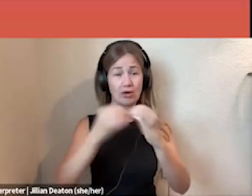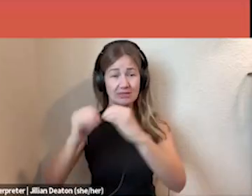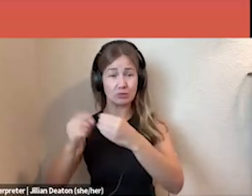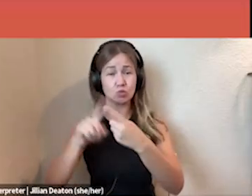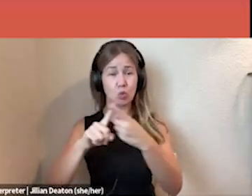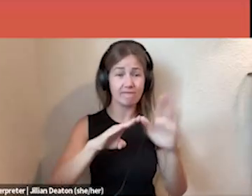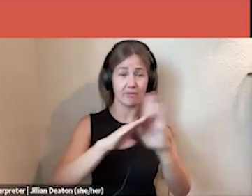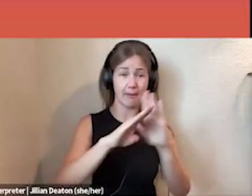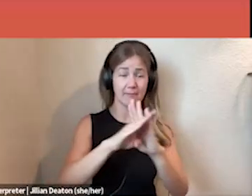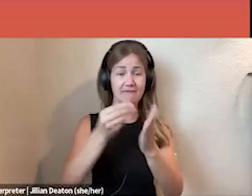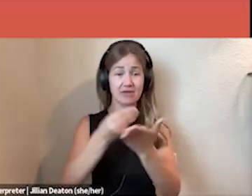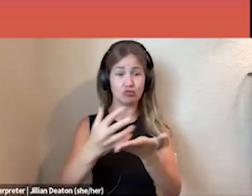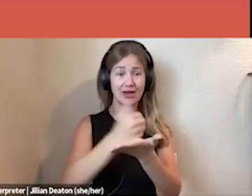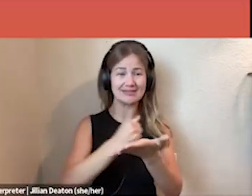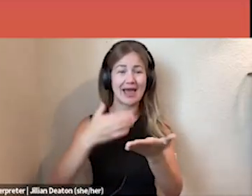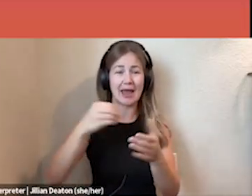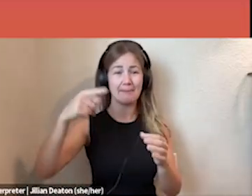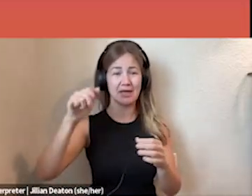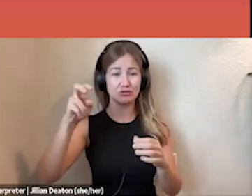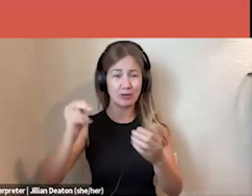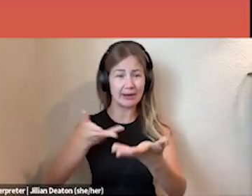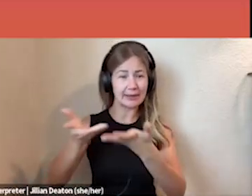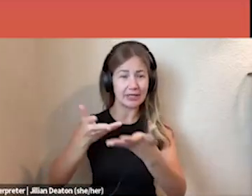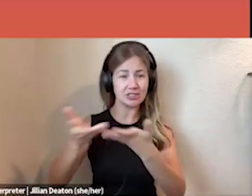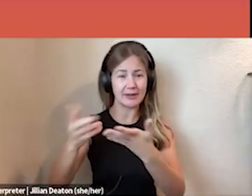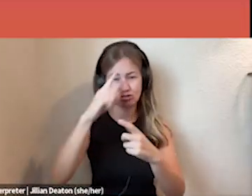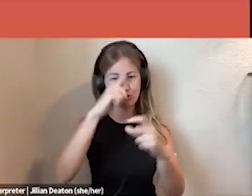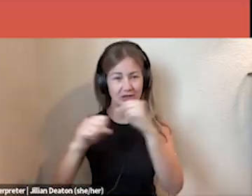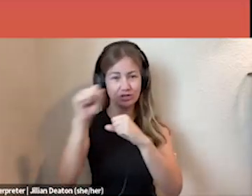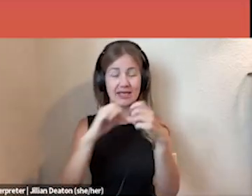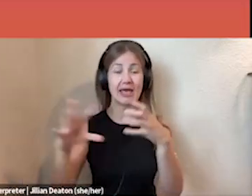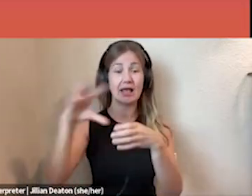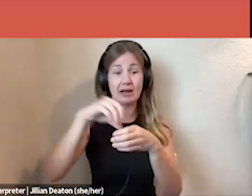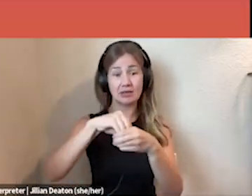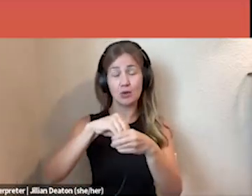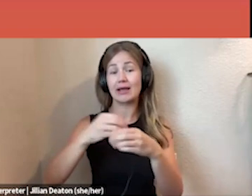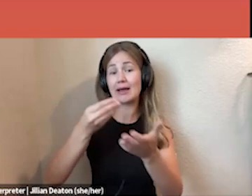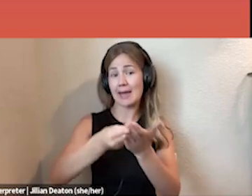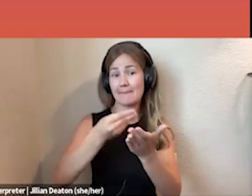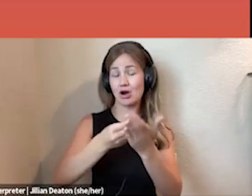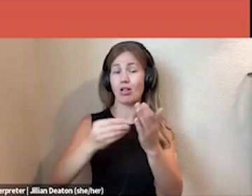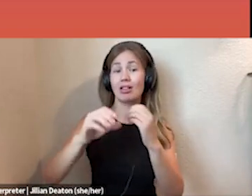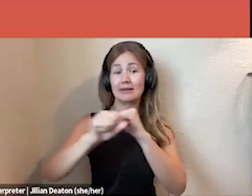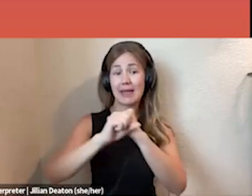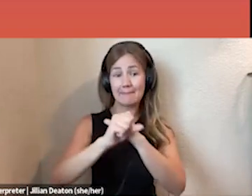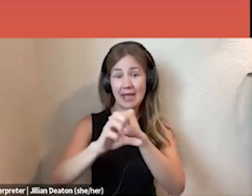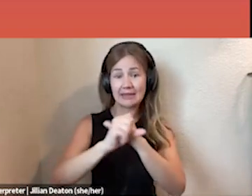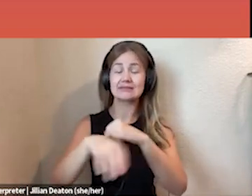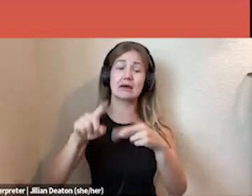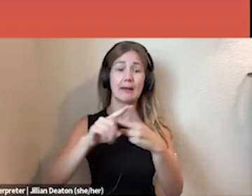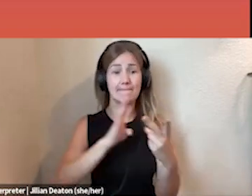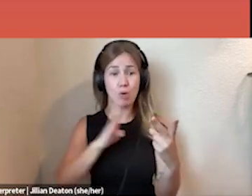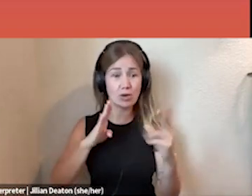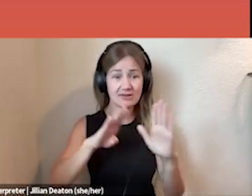fundraising and patron engagement strategies, including capital campaigns, individual giving programs, board